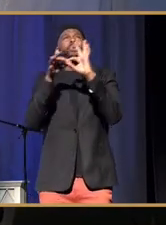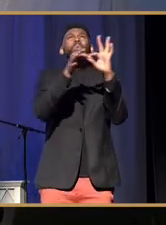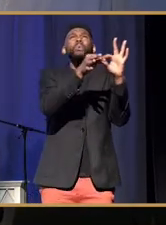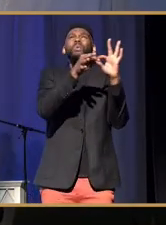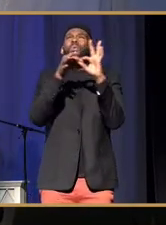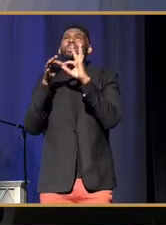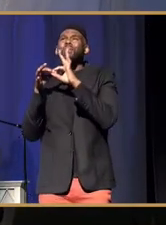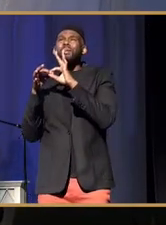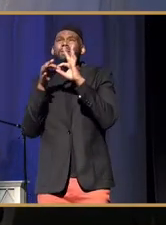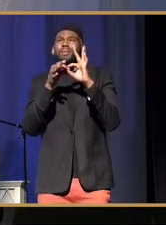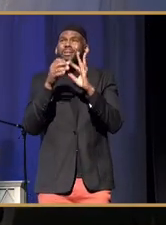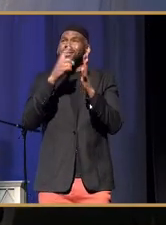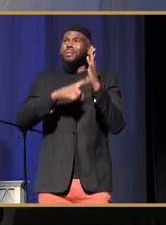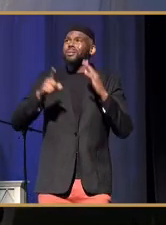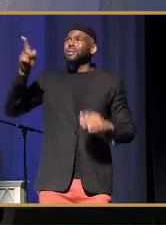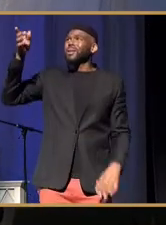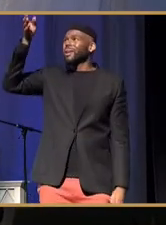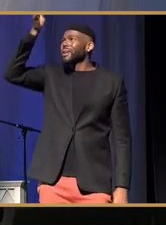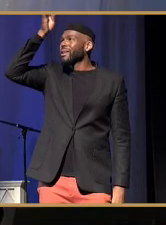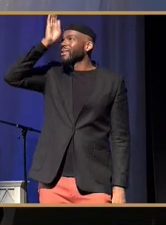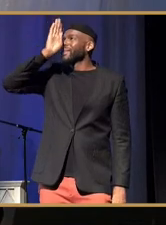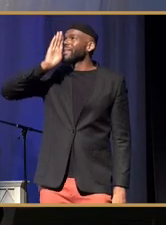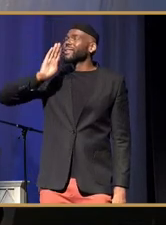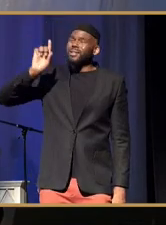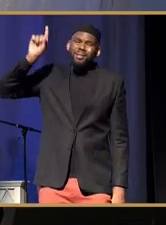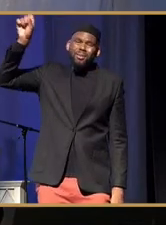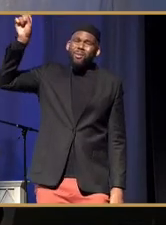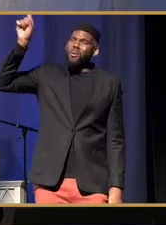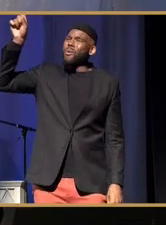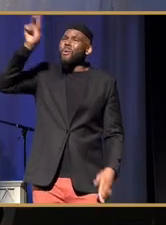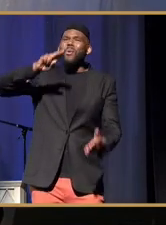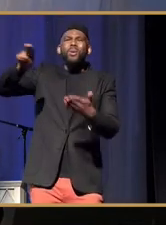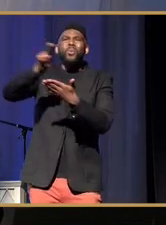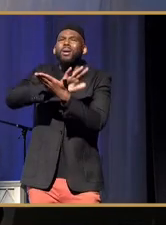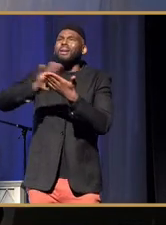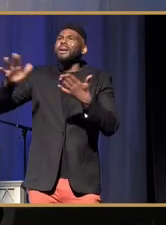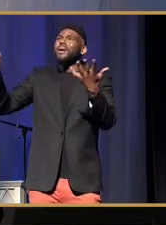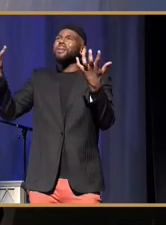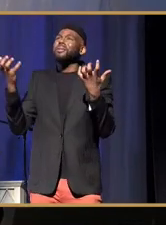according to our God's promises and His hope.